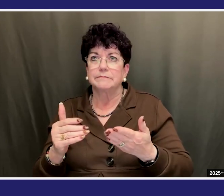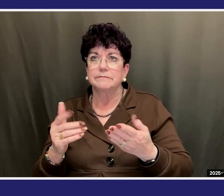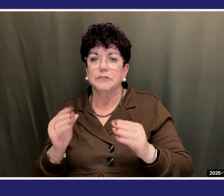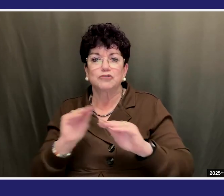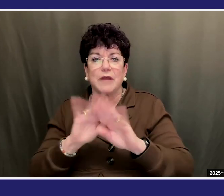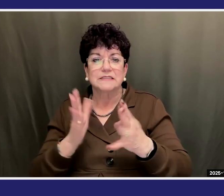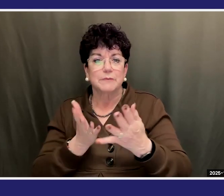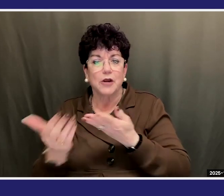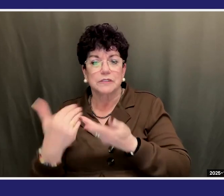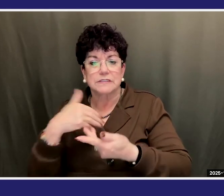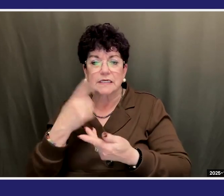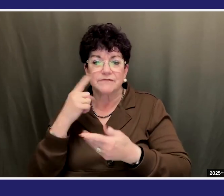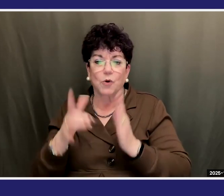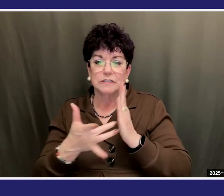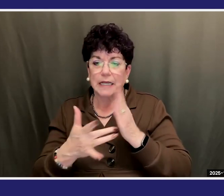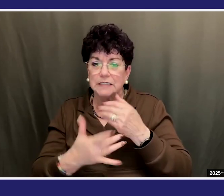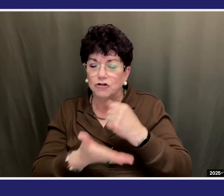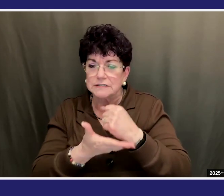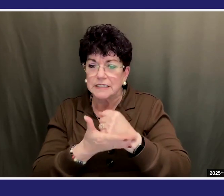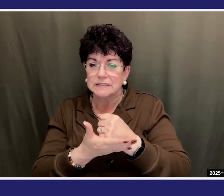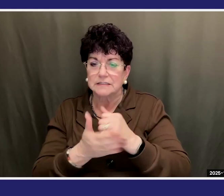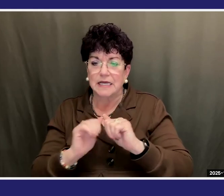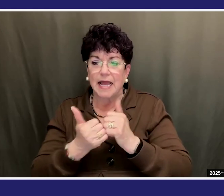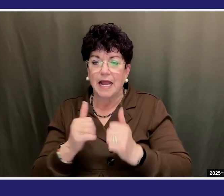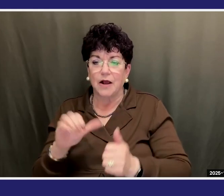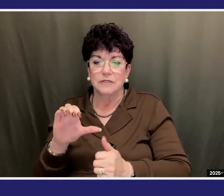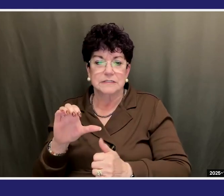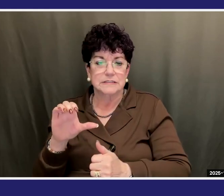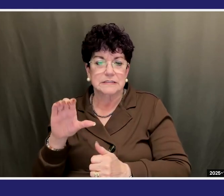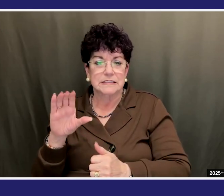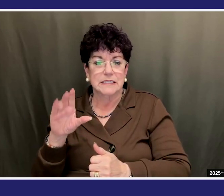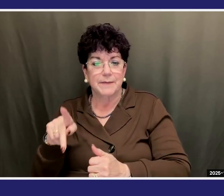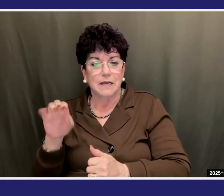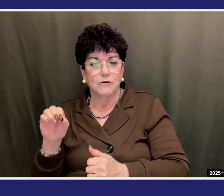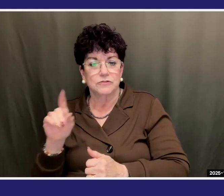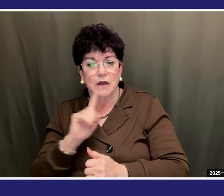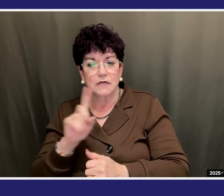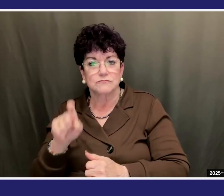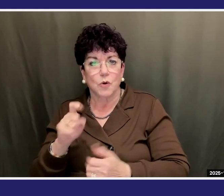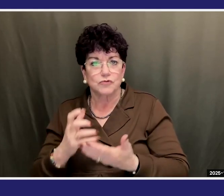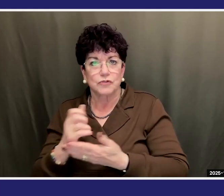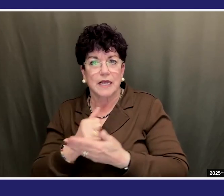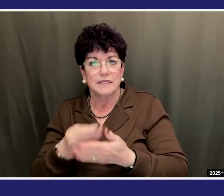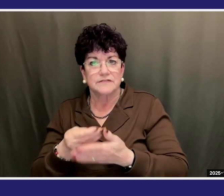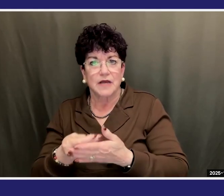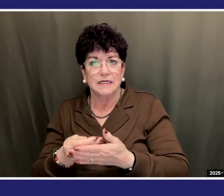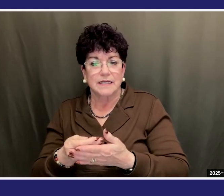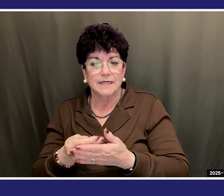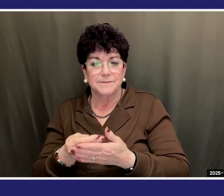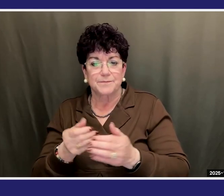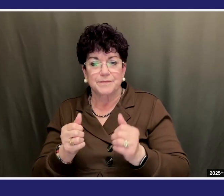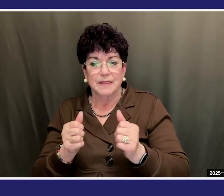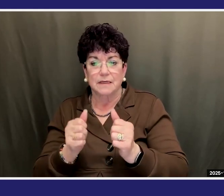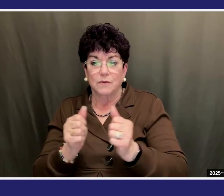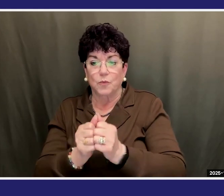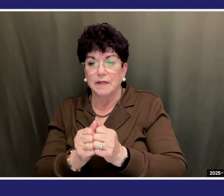in terms of technical assistance on how CBOs are meant to grade this funding with essentially dyadic